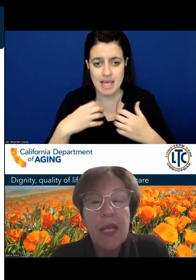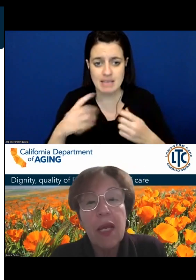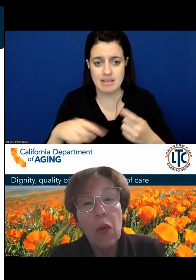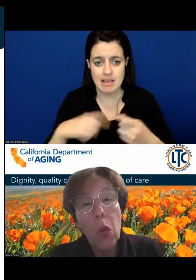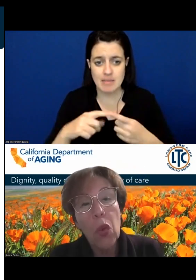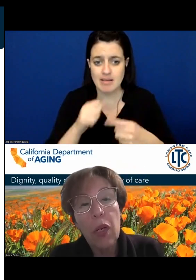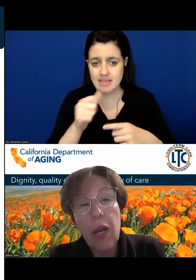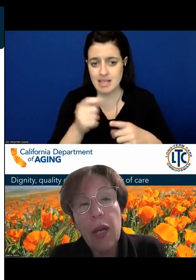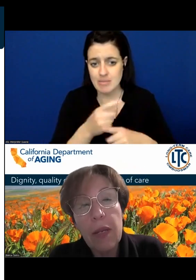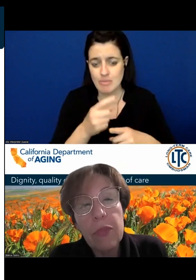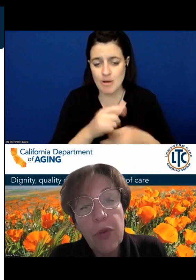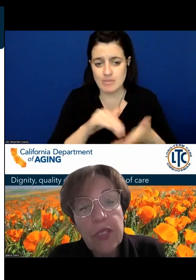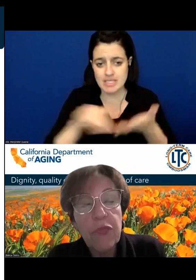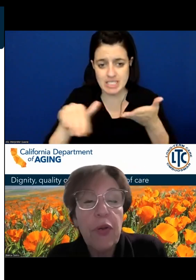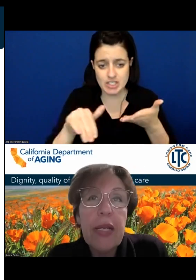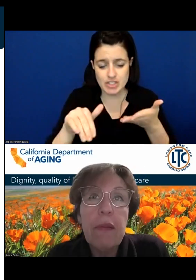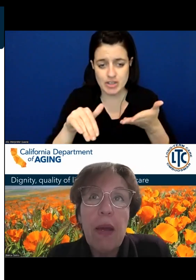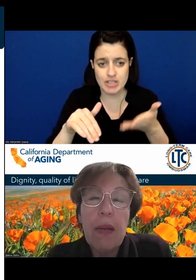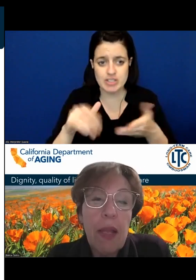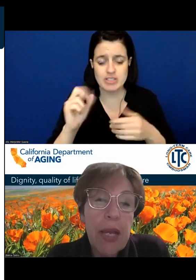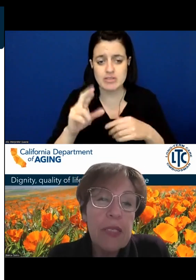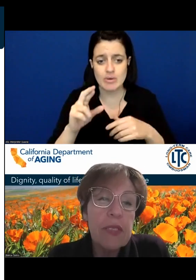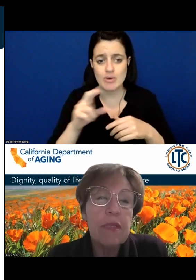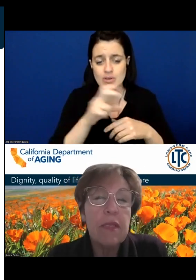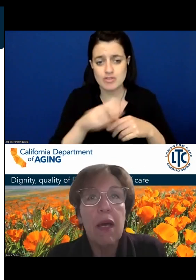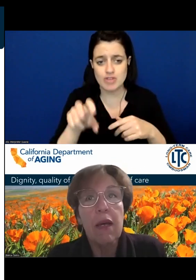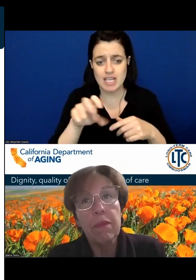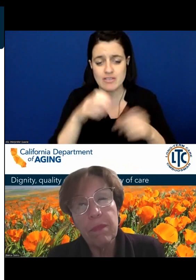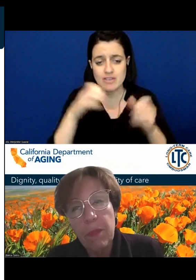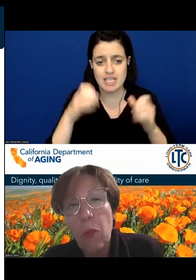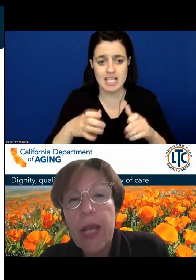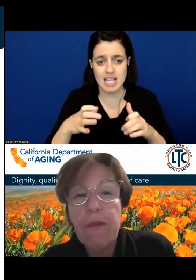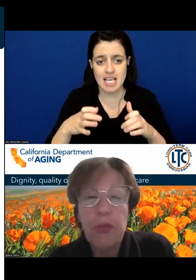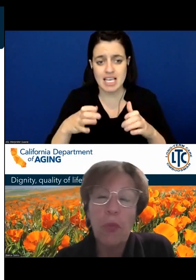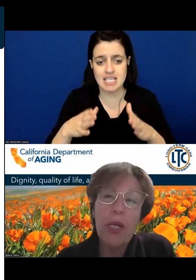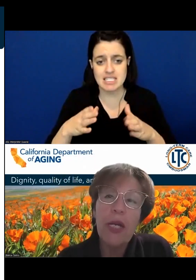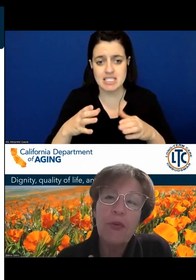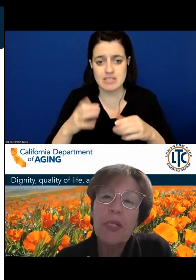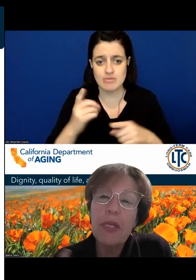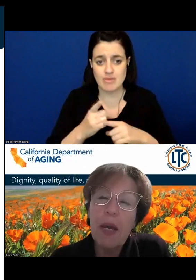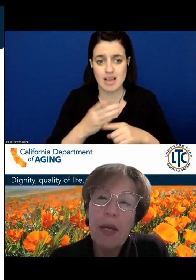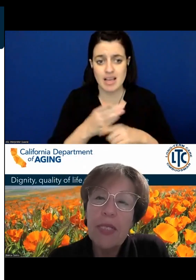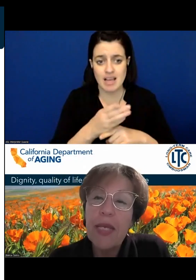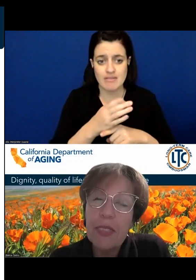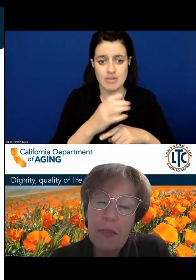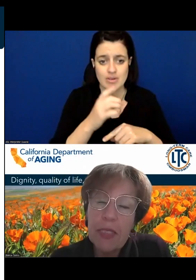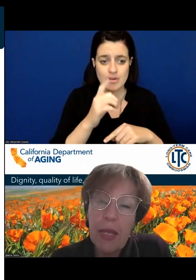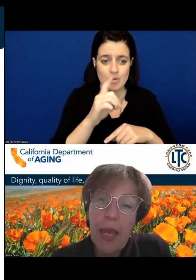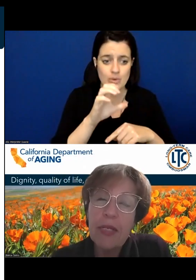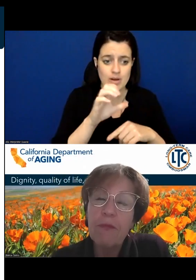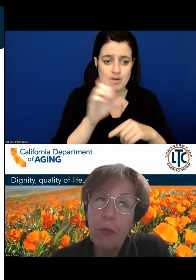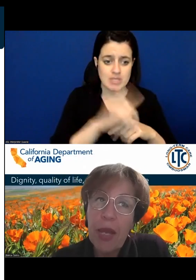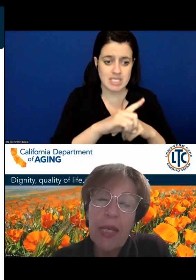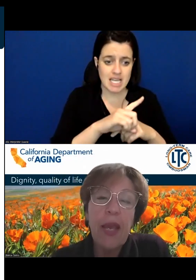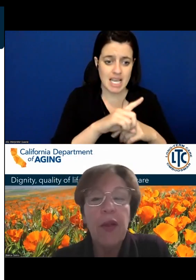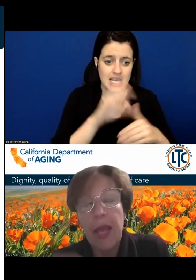discharges or transferring clients right after the 100 days is